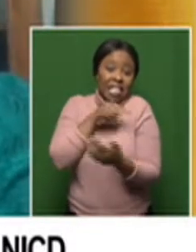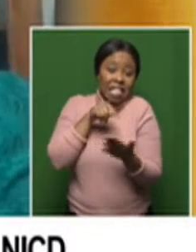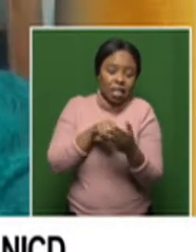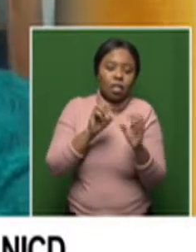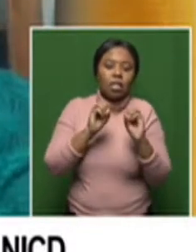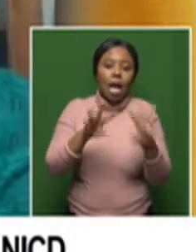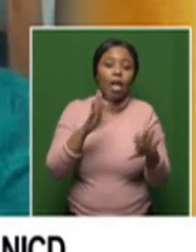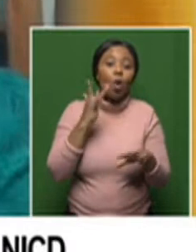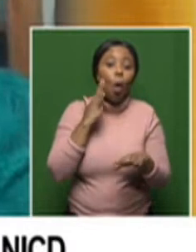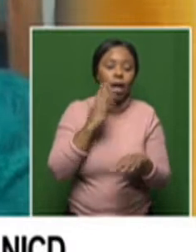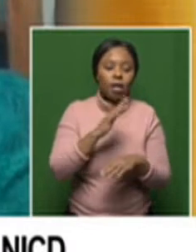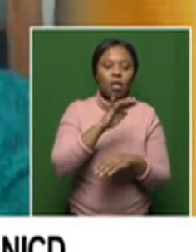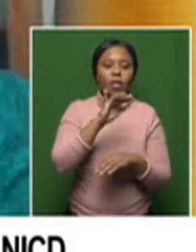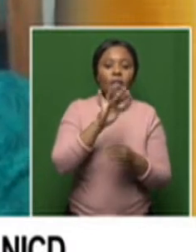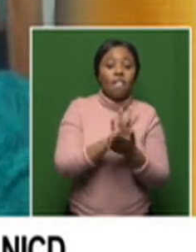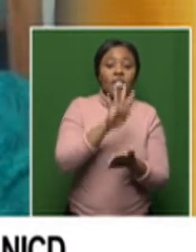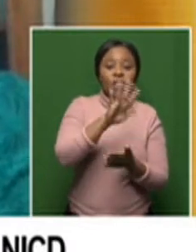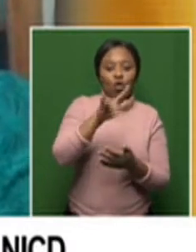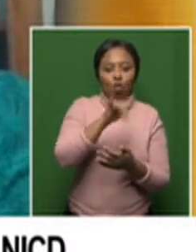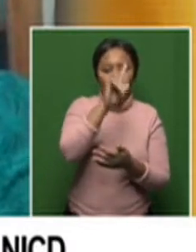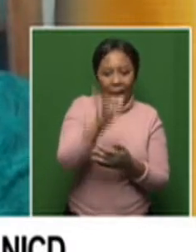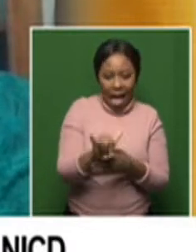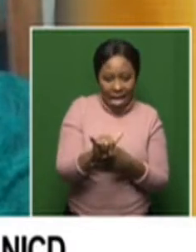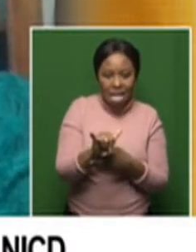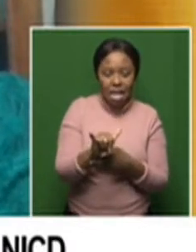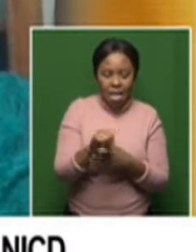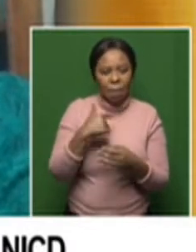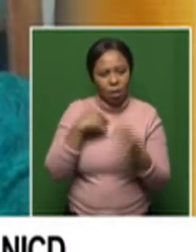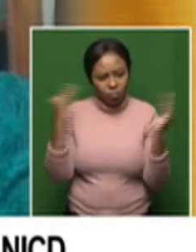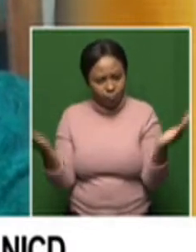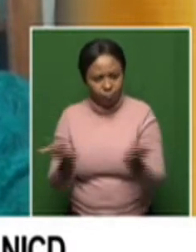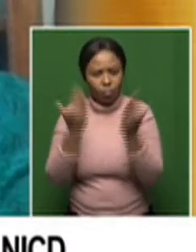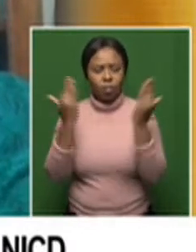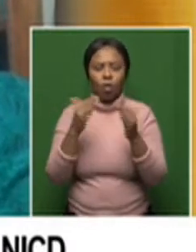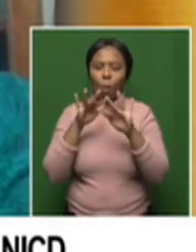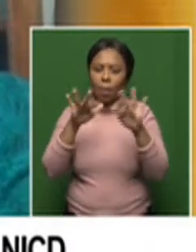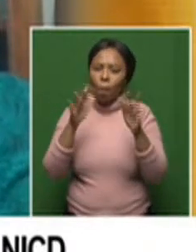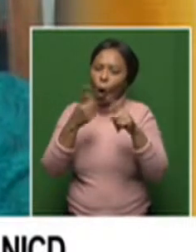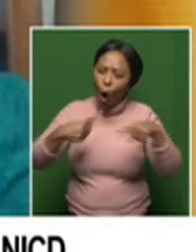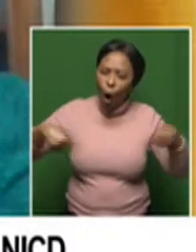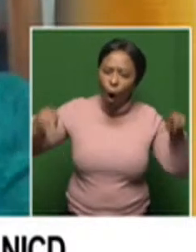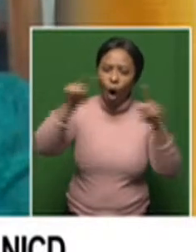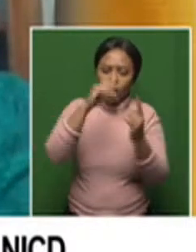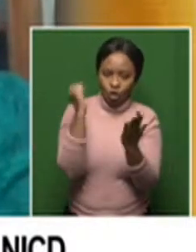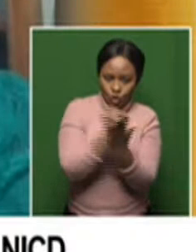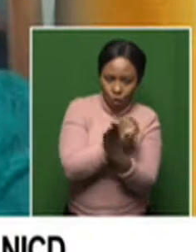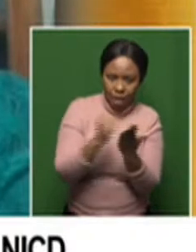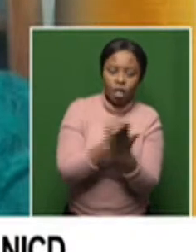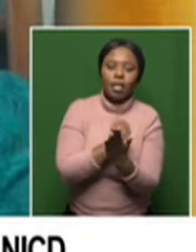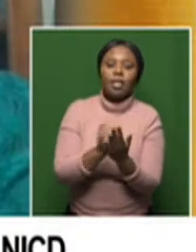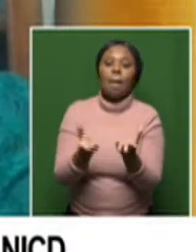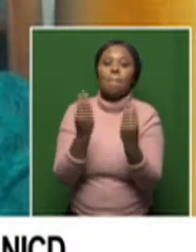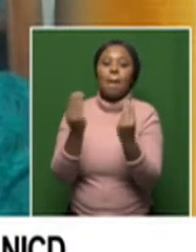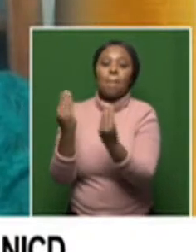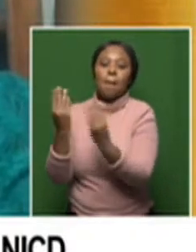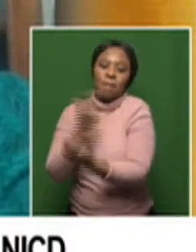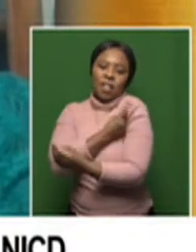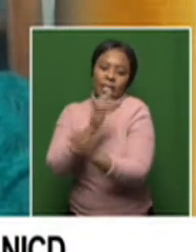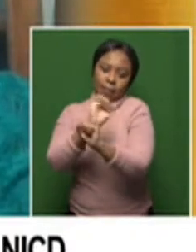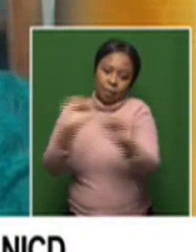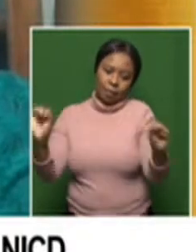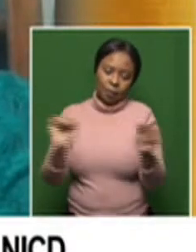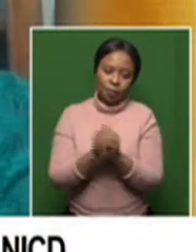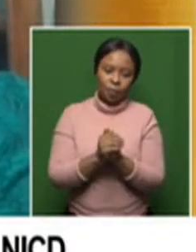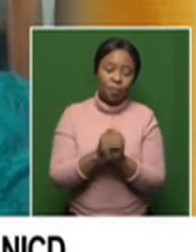the 15th of July. I encourage all the citizens to register and get their vaccine. If you